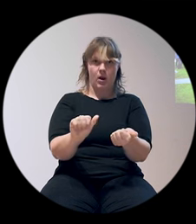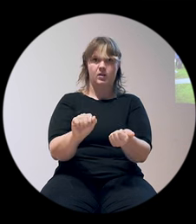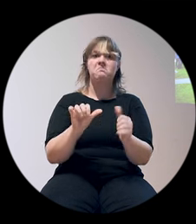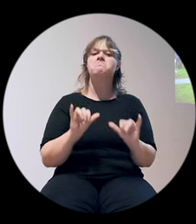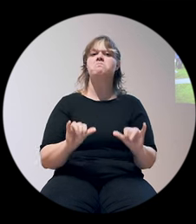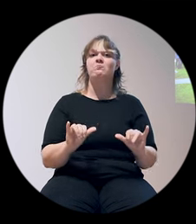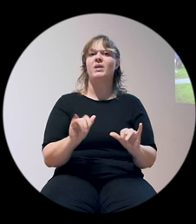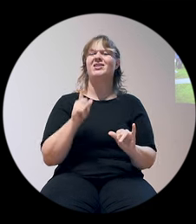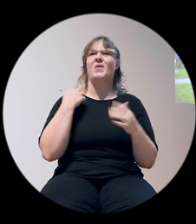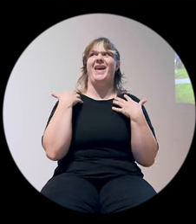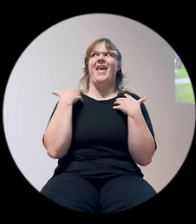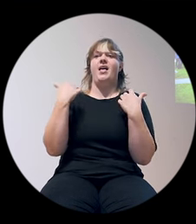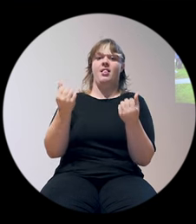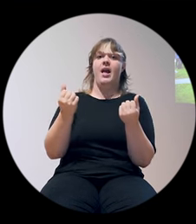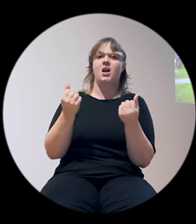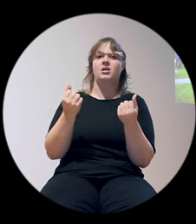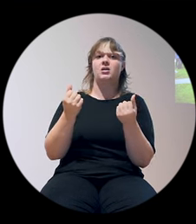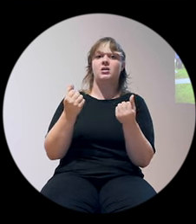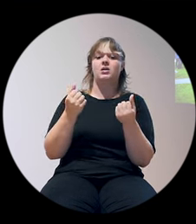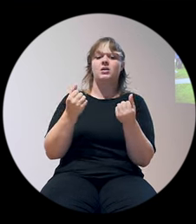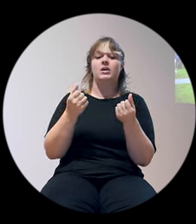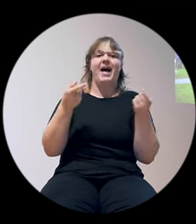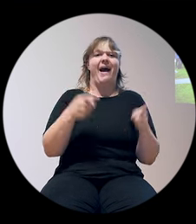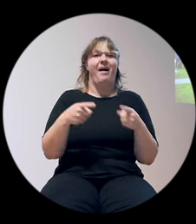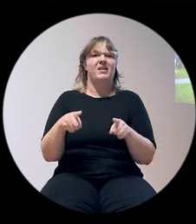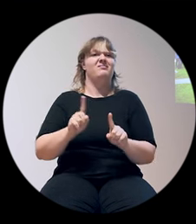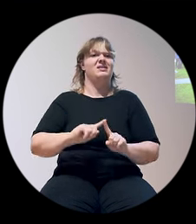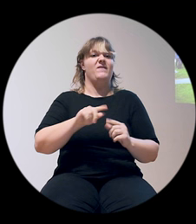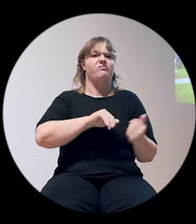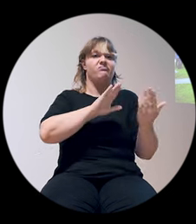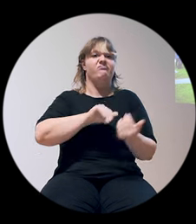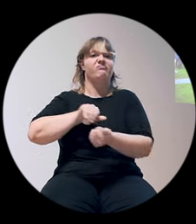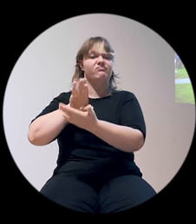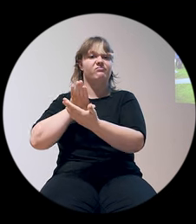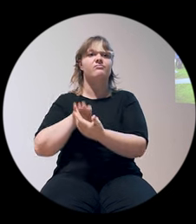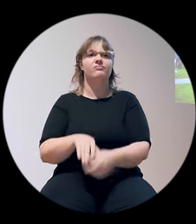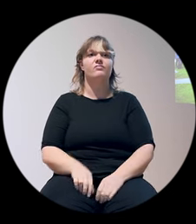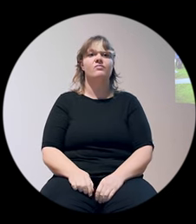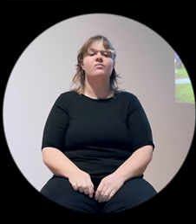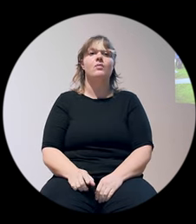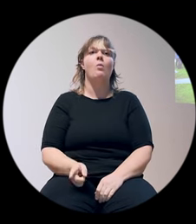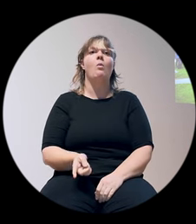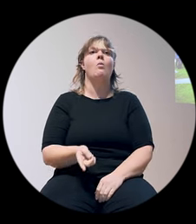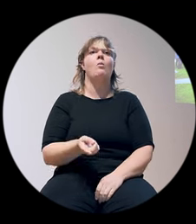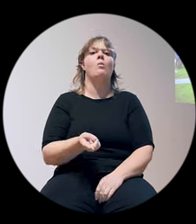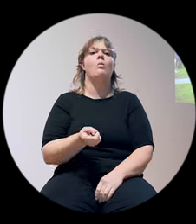healing of this took place in multiple forms. One was